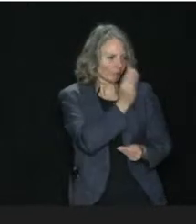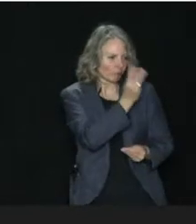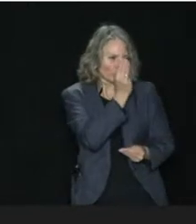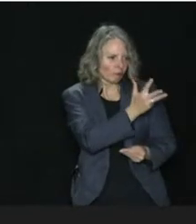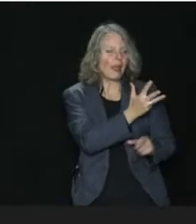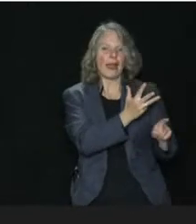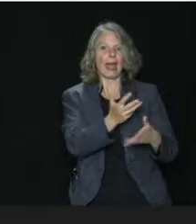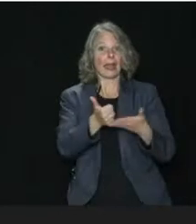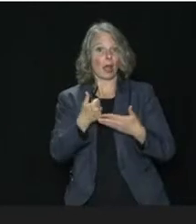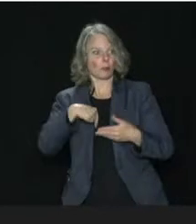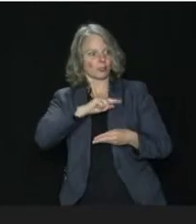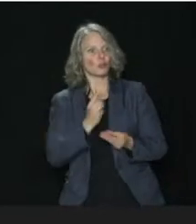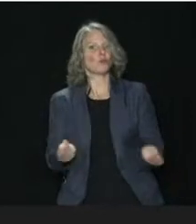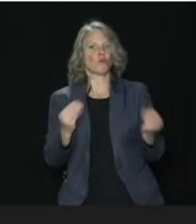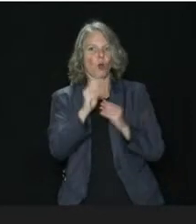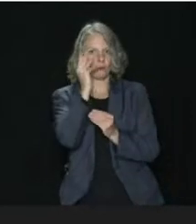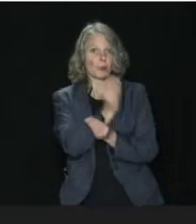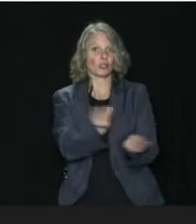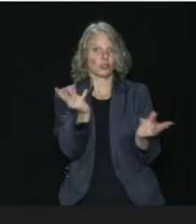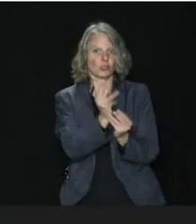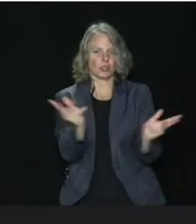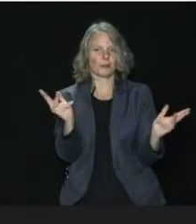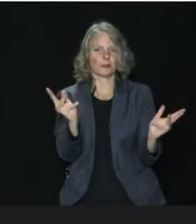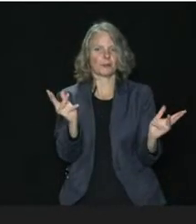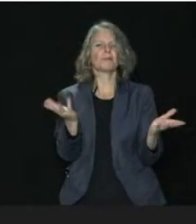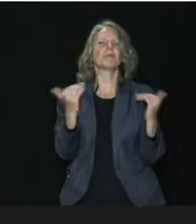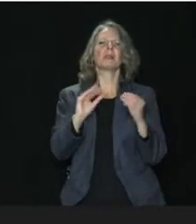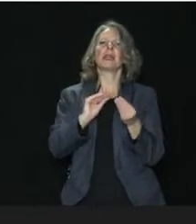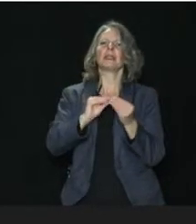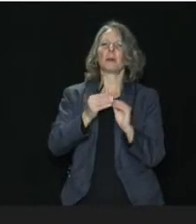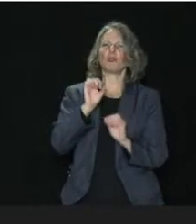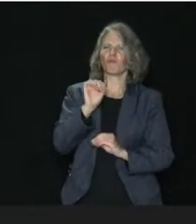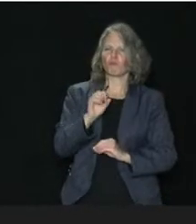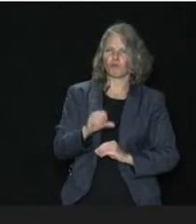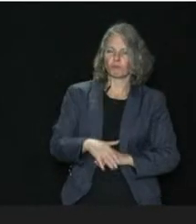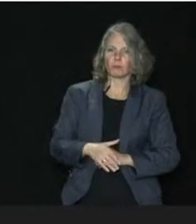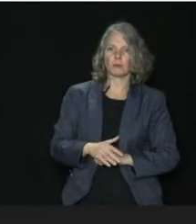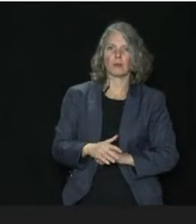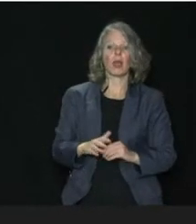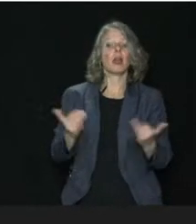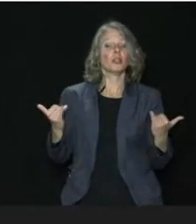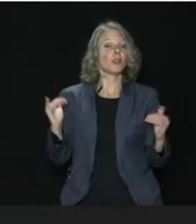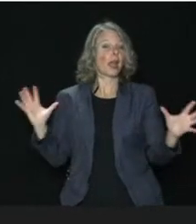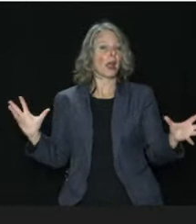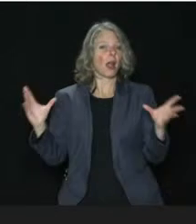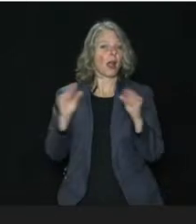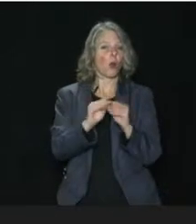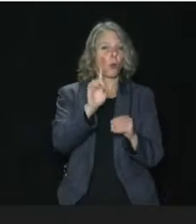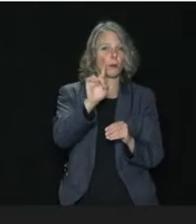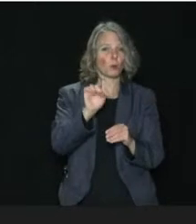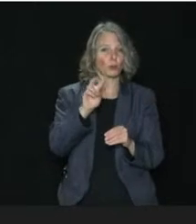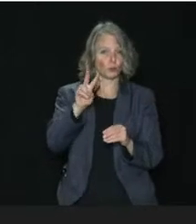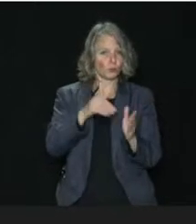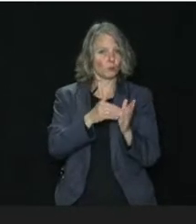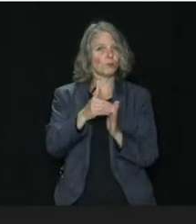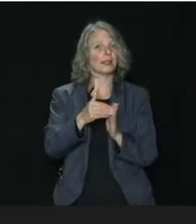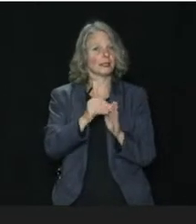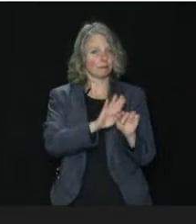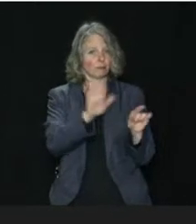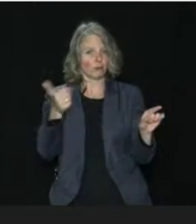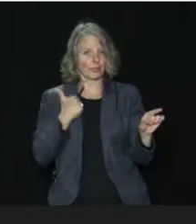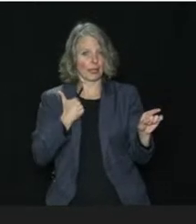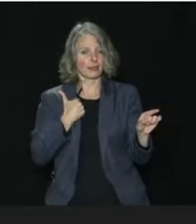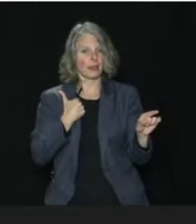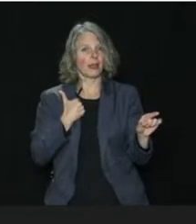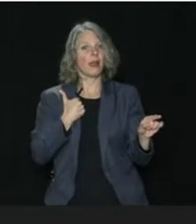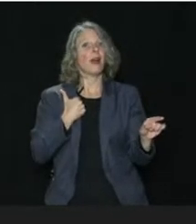ways. But first, the numbers update. To date, over 1.2 million cases of COVID-19,